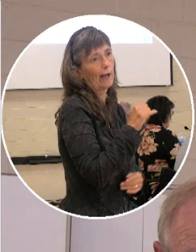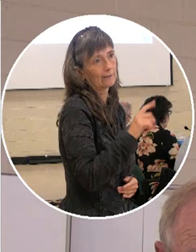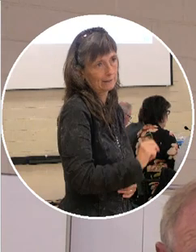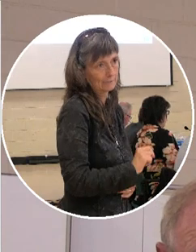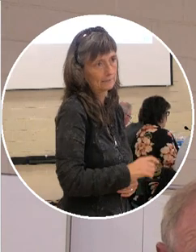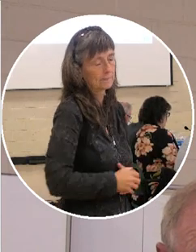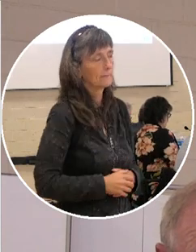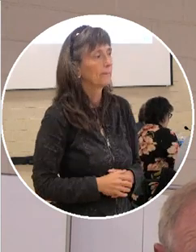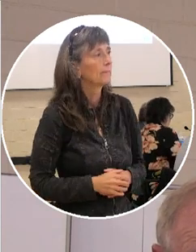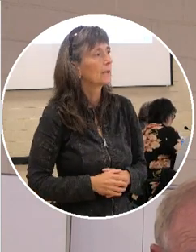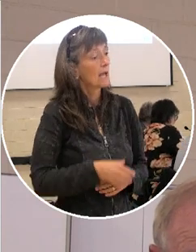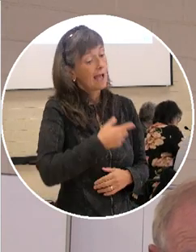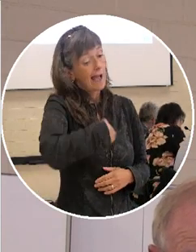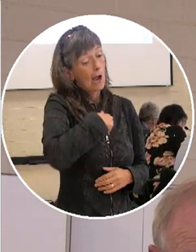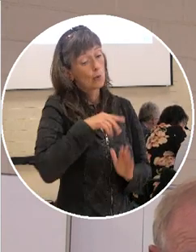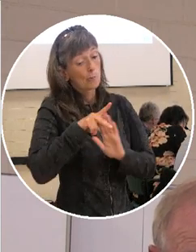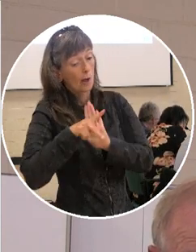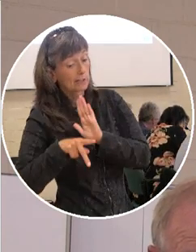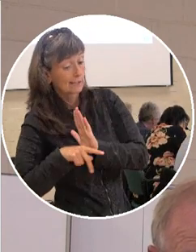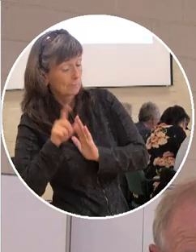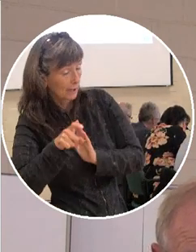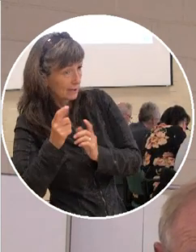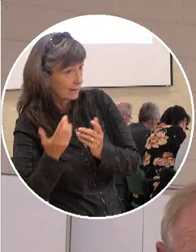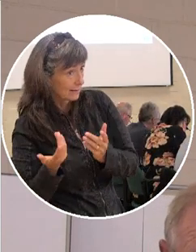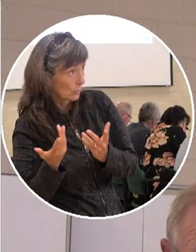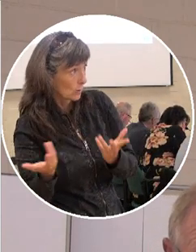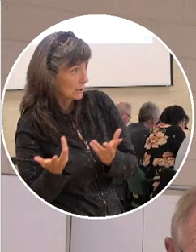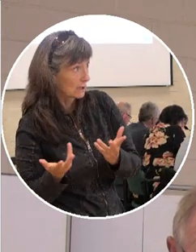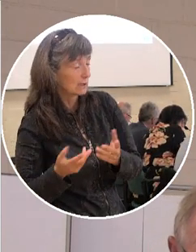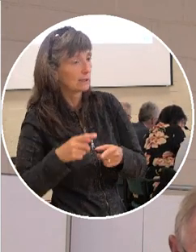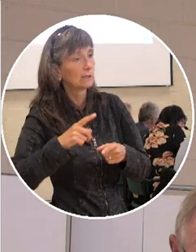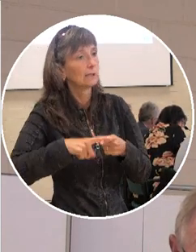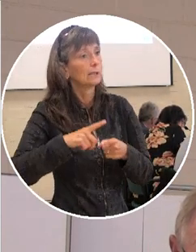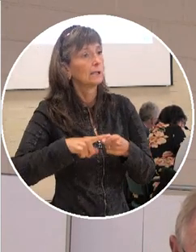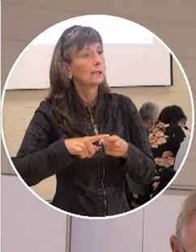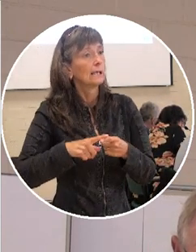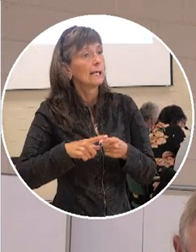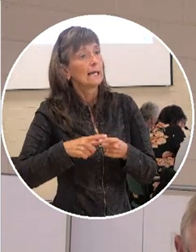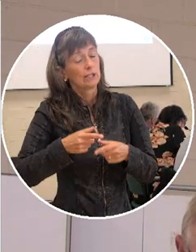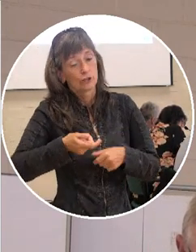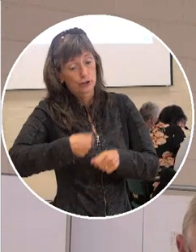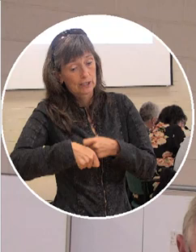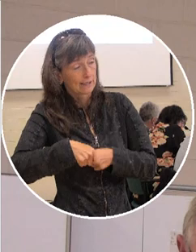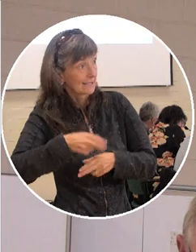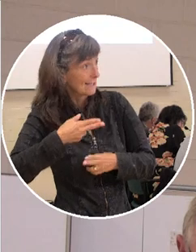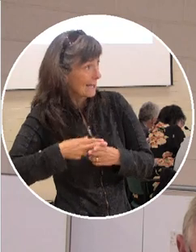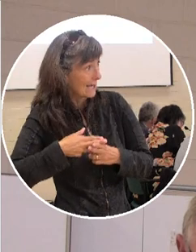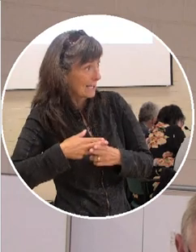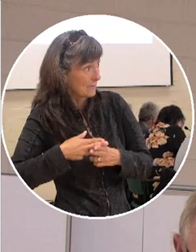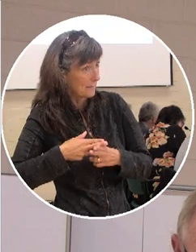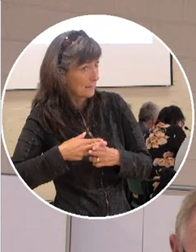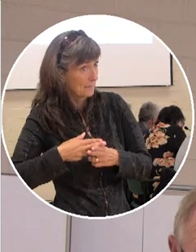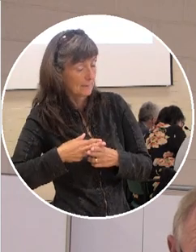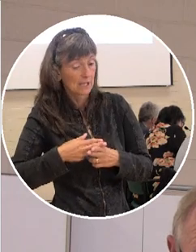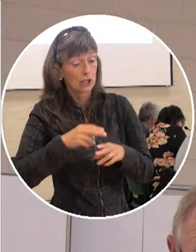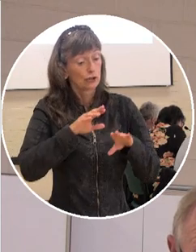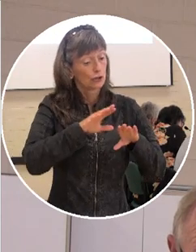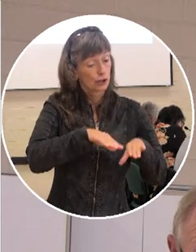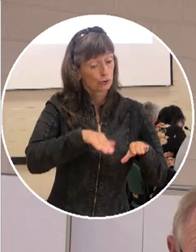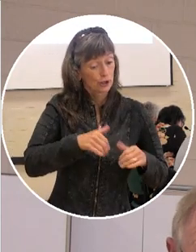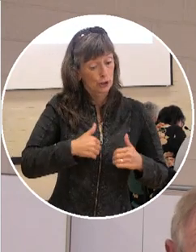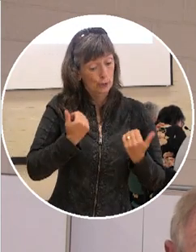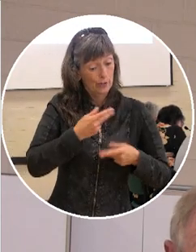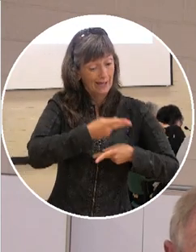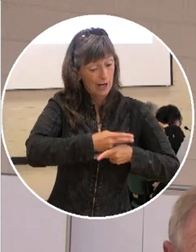The changes in policy include the change of name of the act itself from Children and Youth